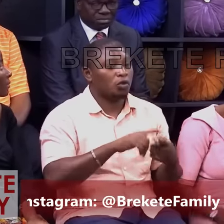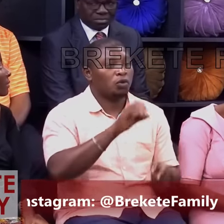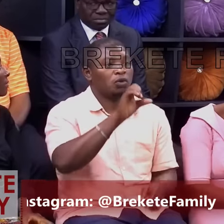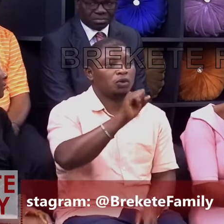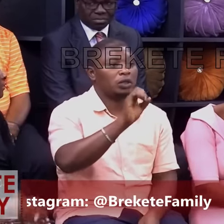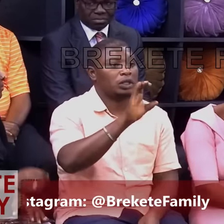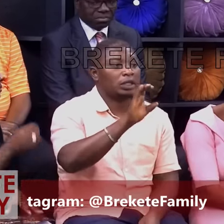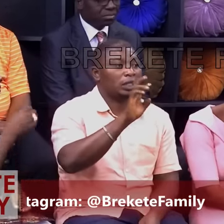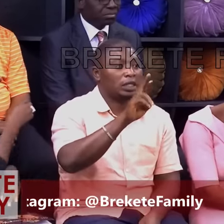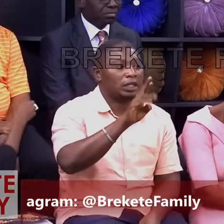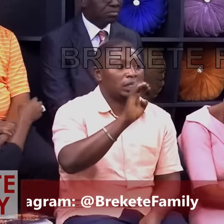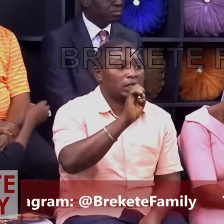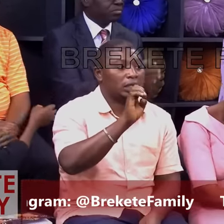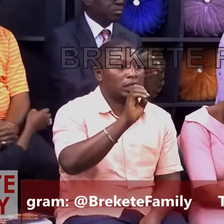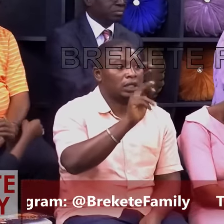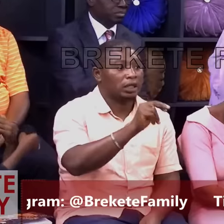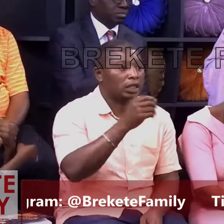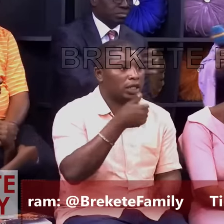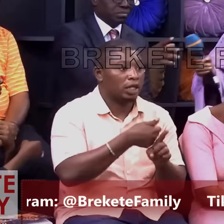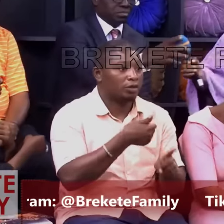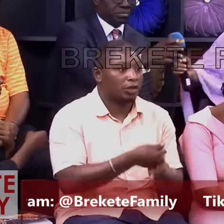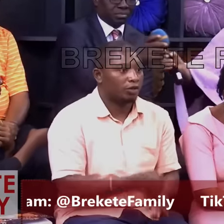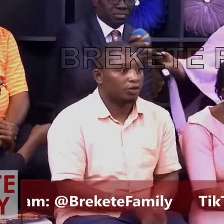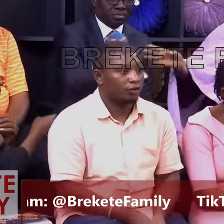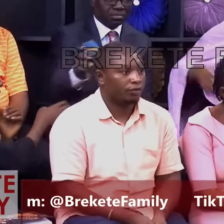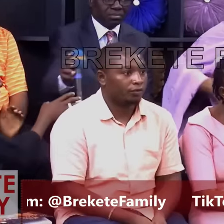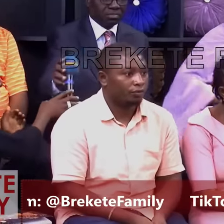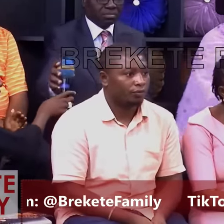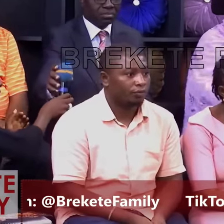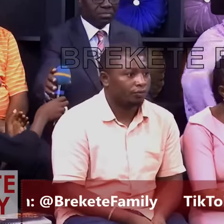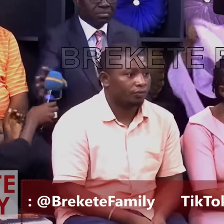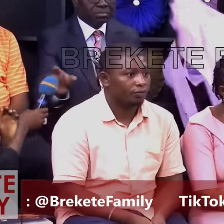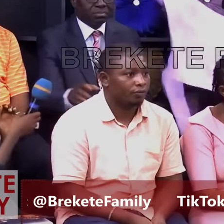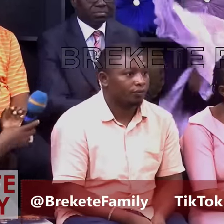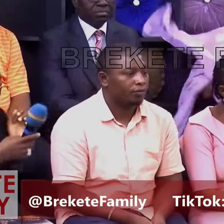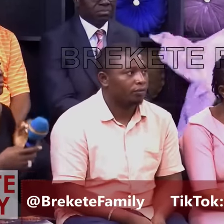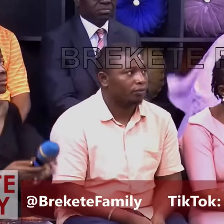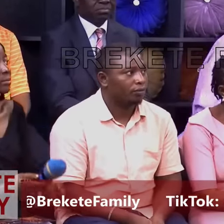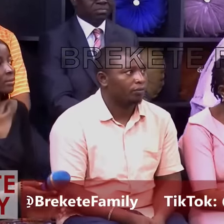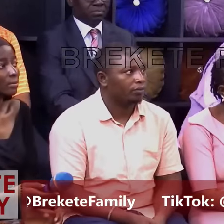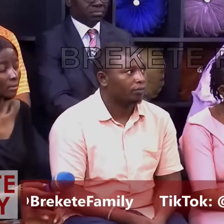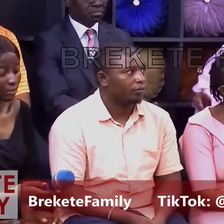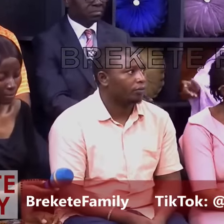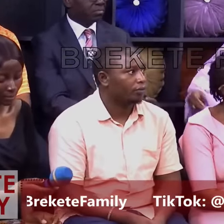for cervical cancer that's very important information asking Community